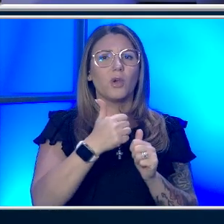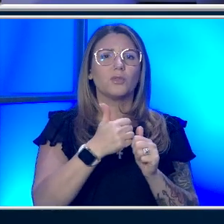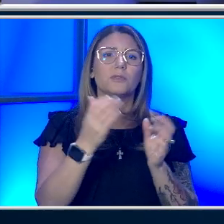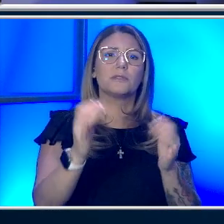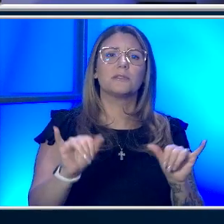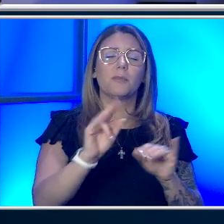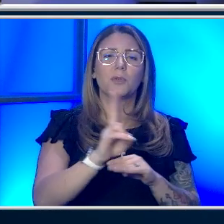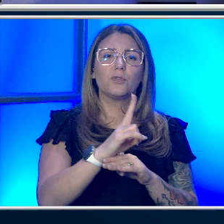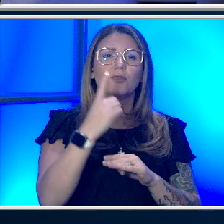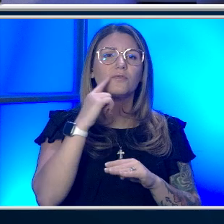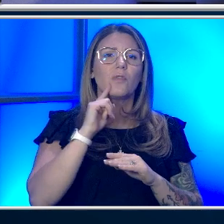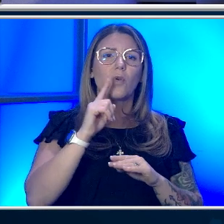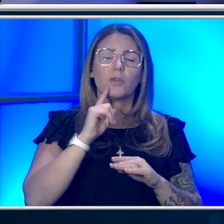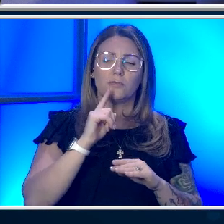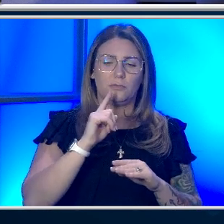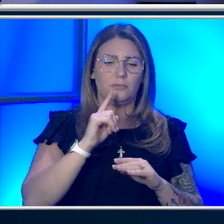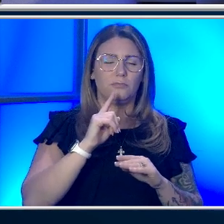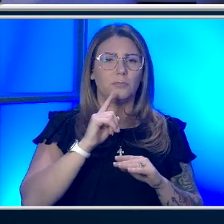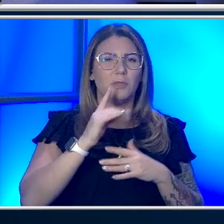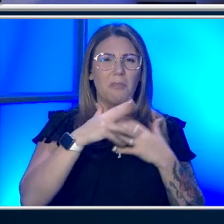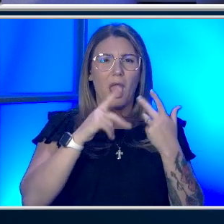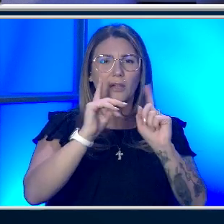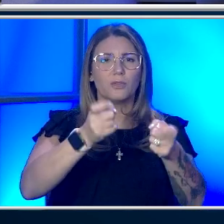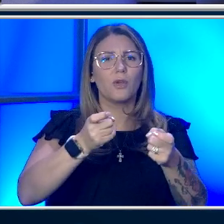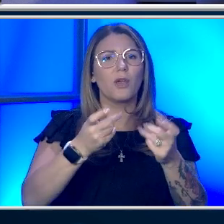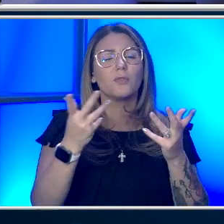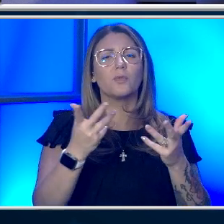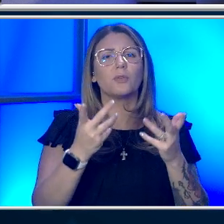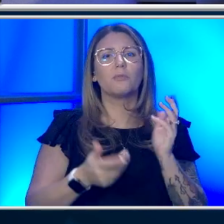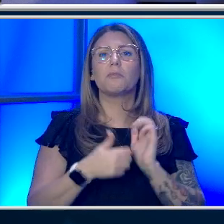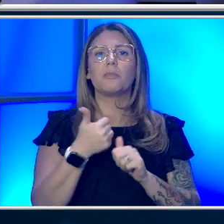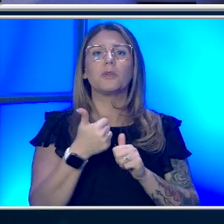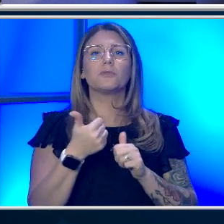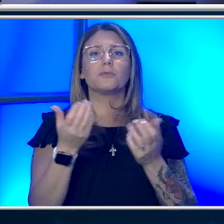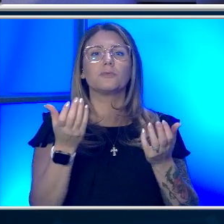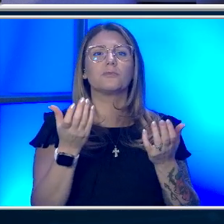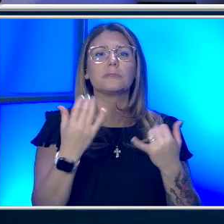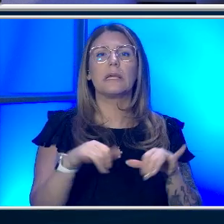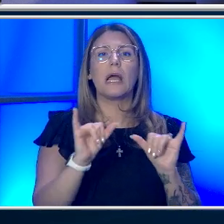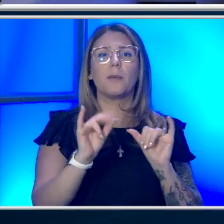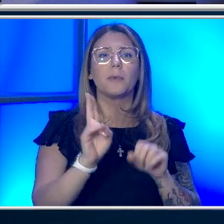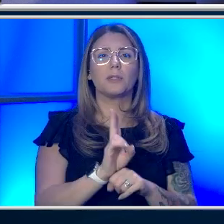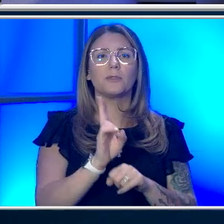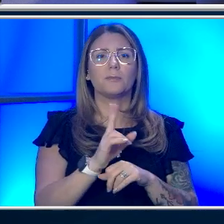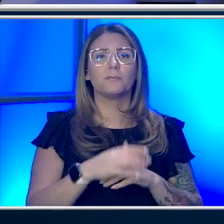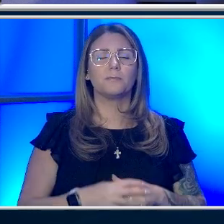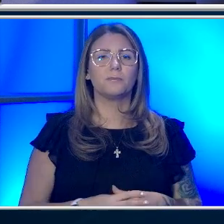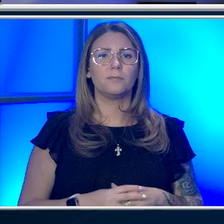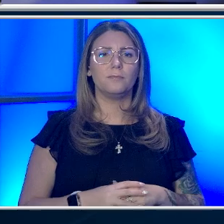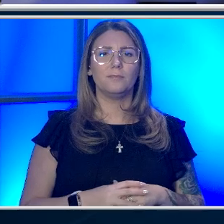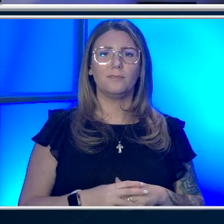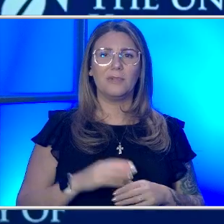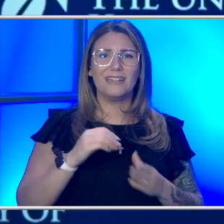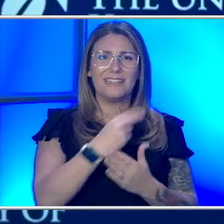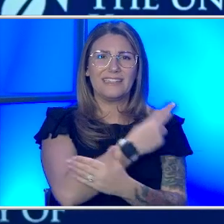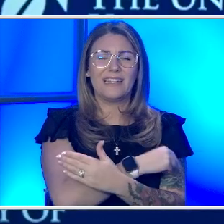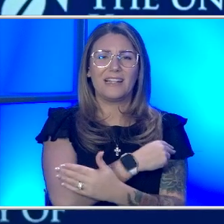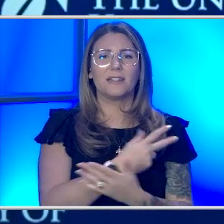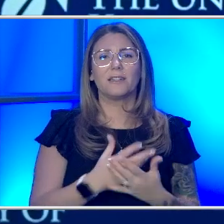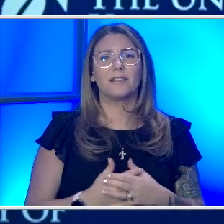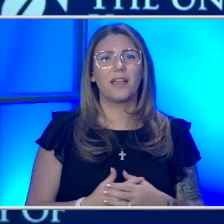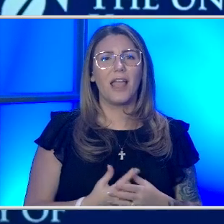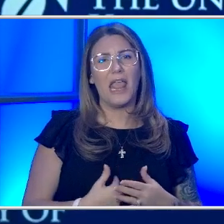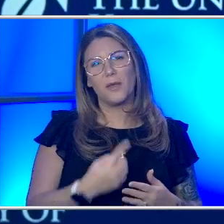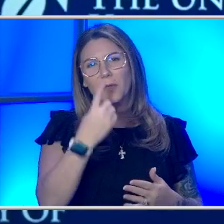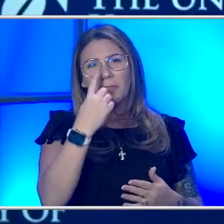that, but what would be most common use? You know, in a hospital. Yeah, I mean, I think some of the things we mentioned,